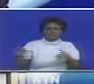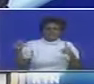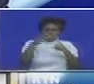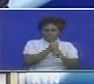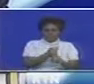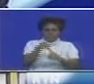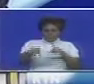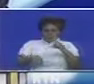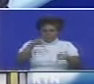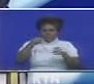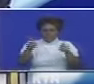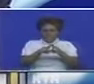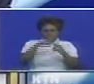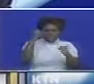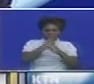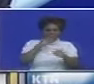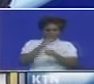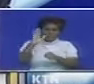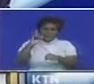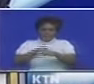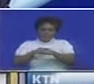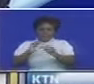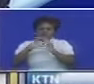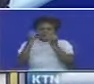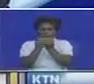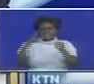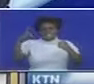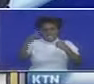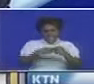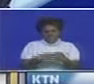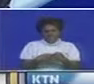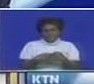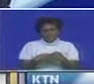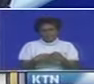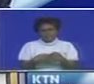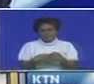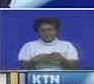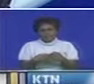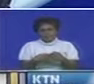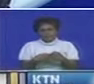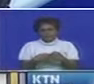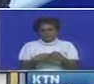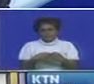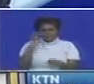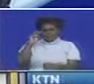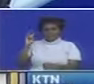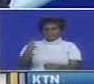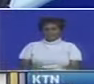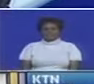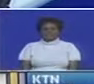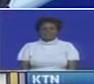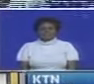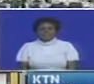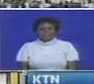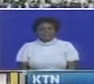are chosen according to their performance during the Kenya Certificate of Primary Education examinations. Take a look.